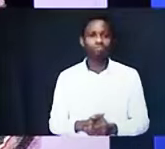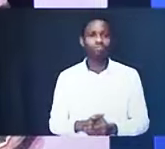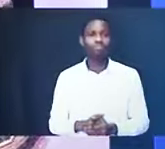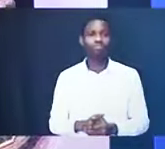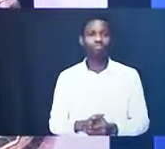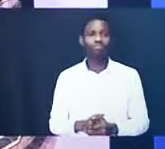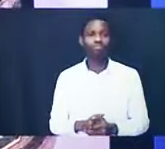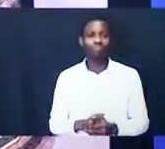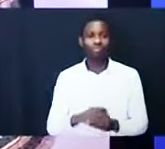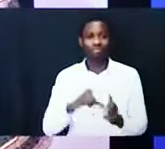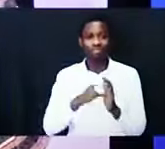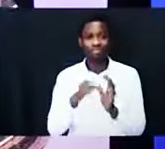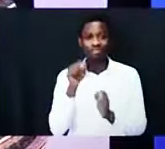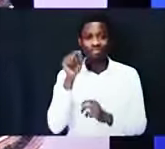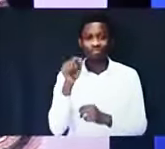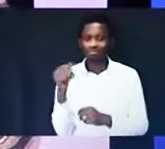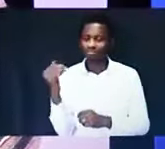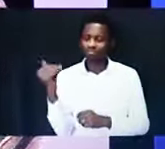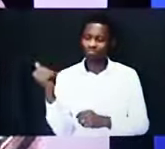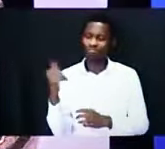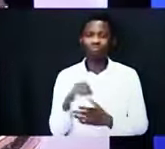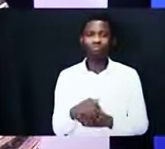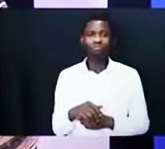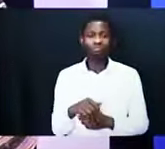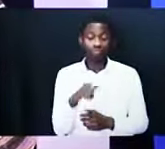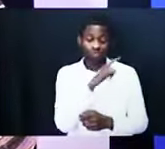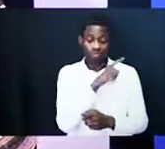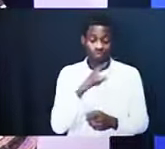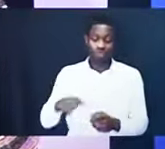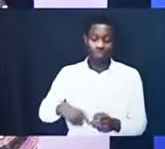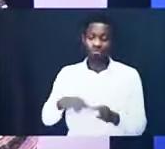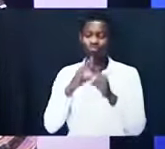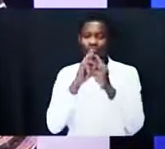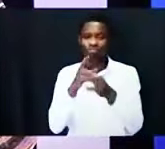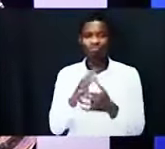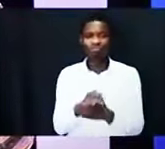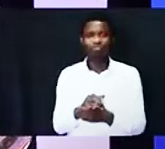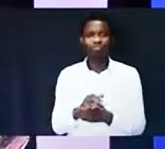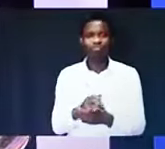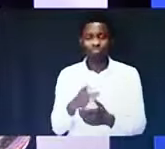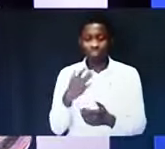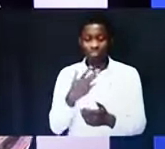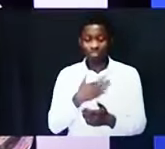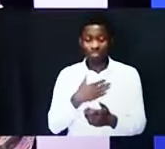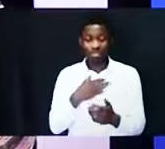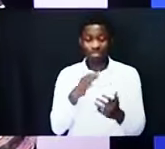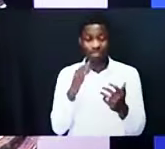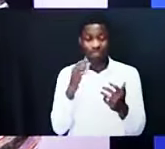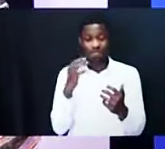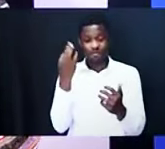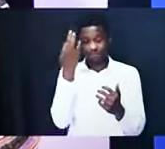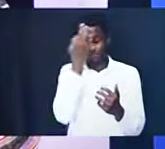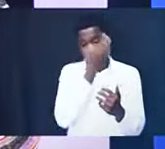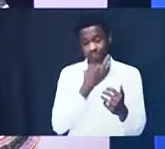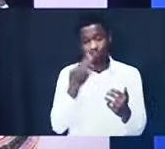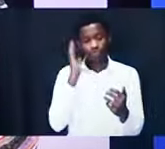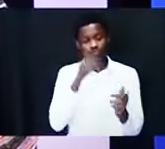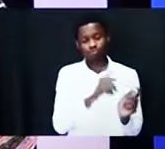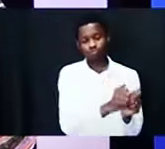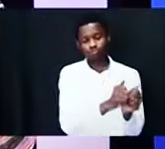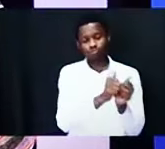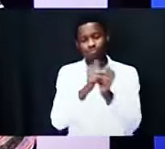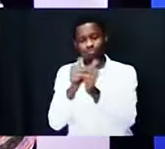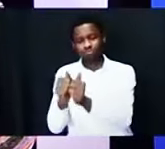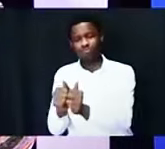Then verse 14. The Lord replied, my presence will go with you, and I